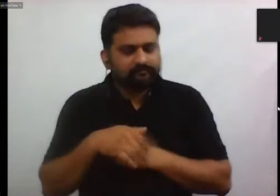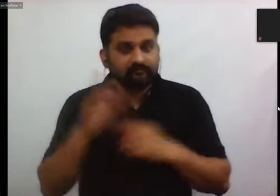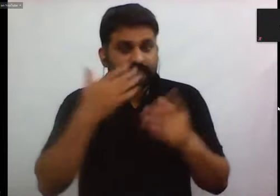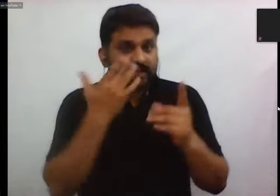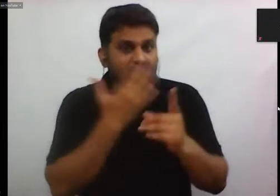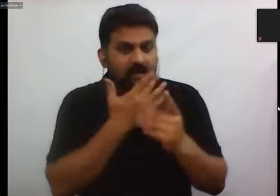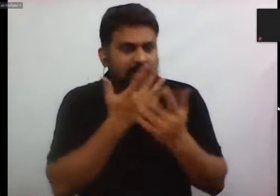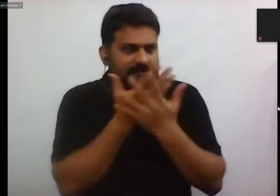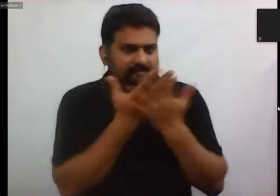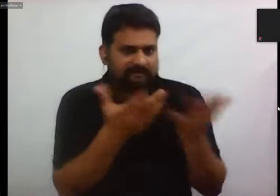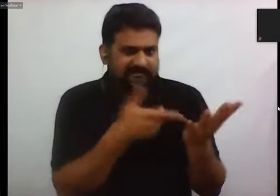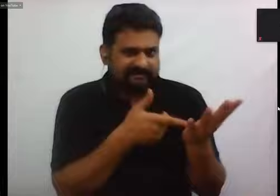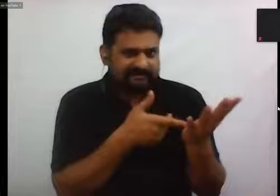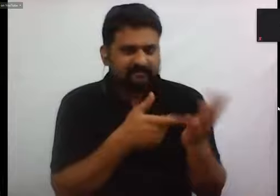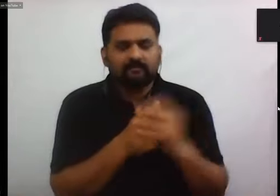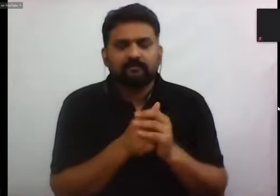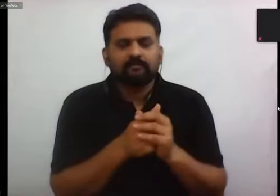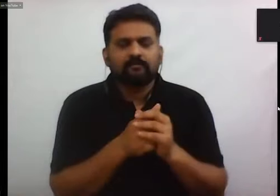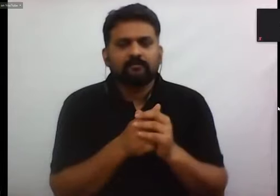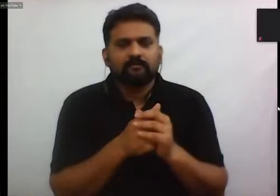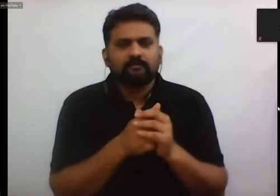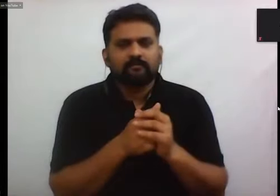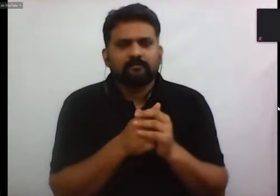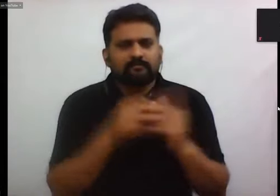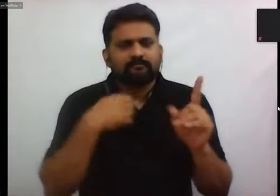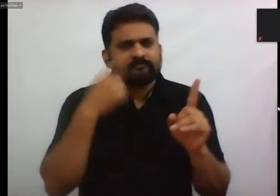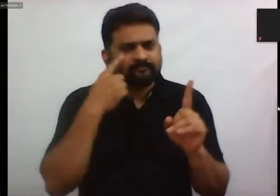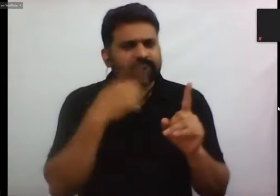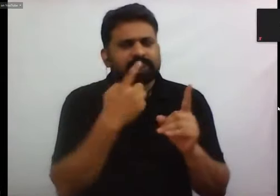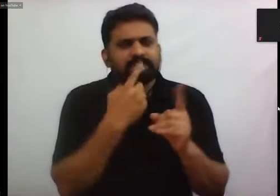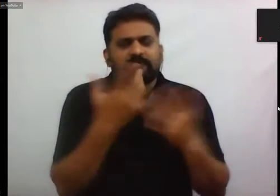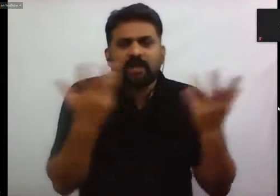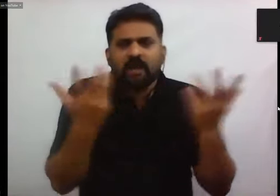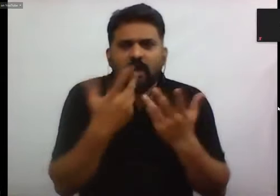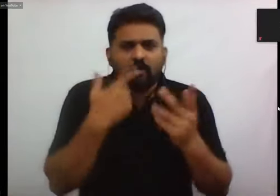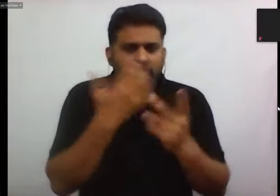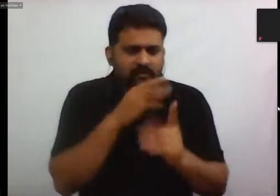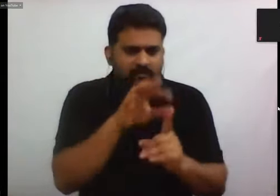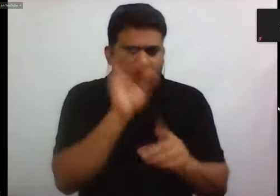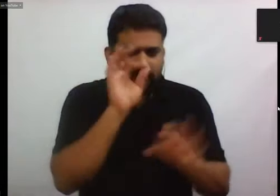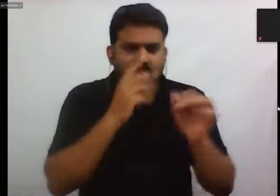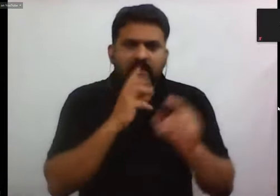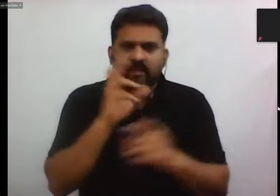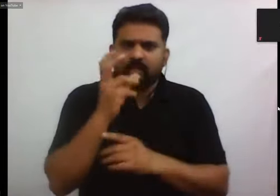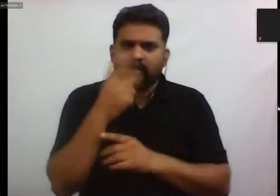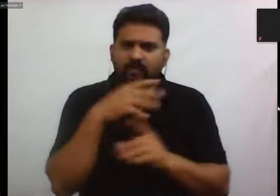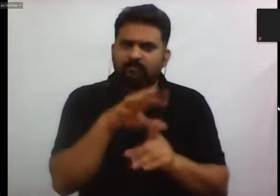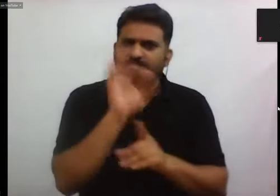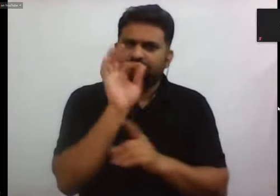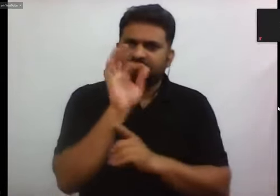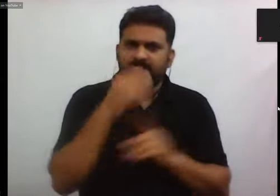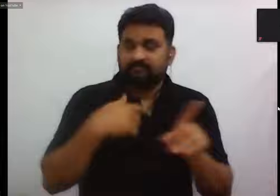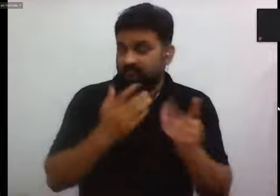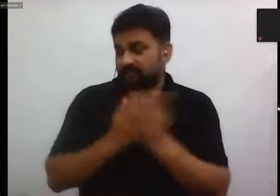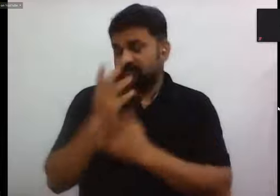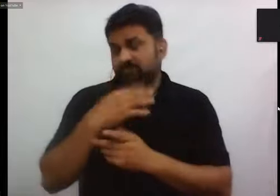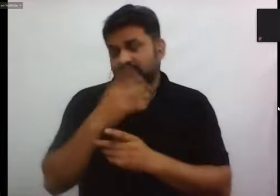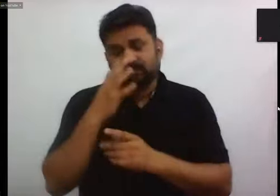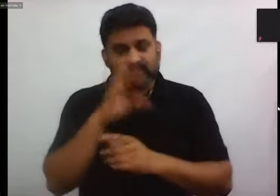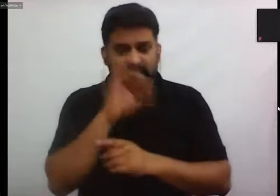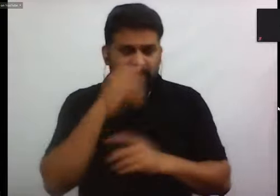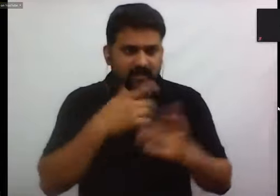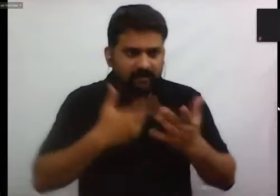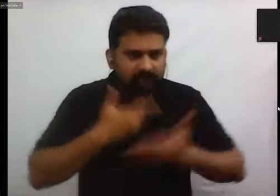thing, you know, and he rightly said that how he picked up tomato. I always find that the traditional way of